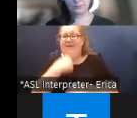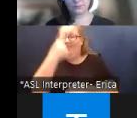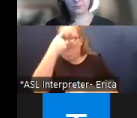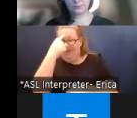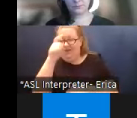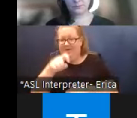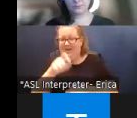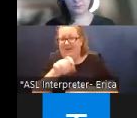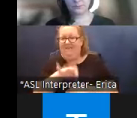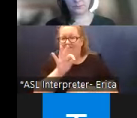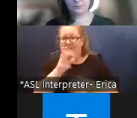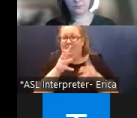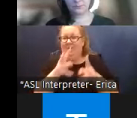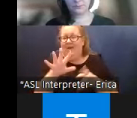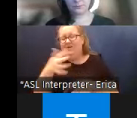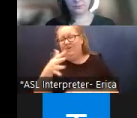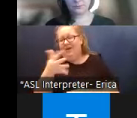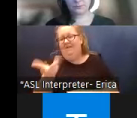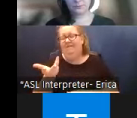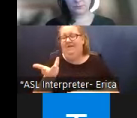way to kind of